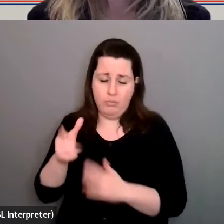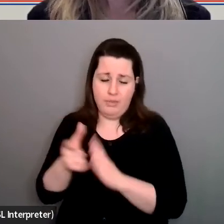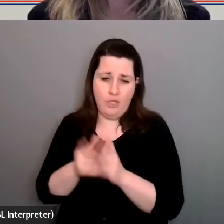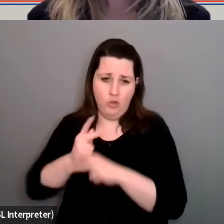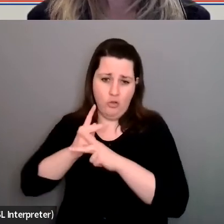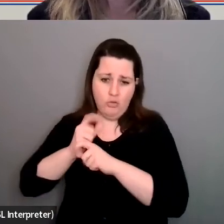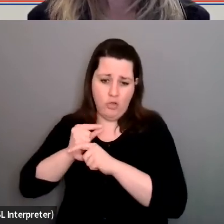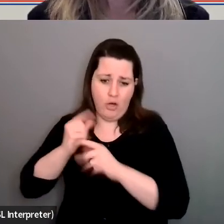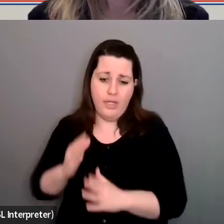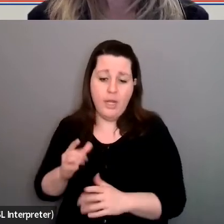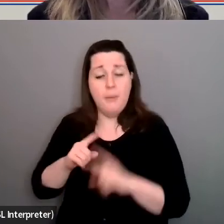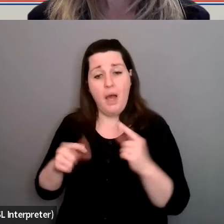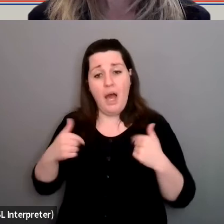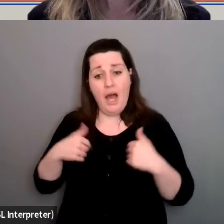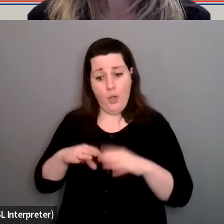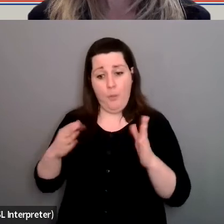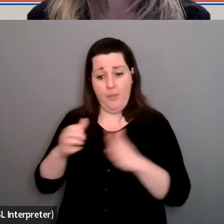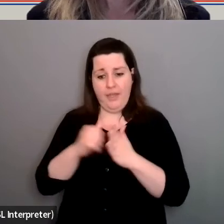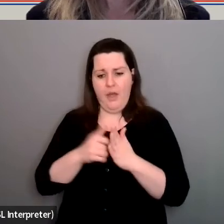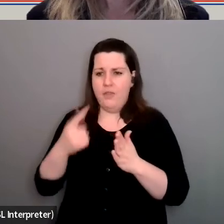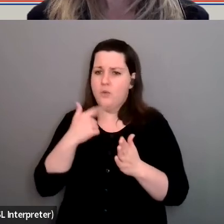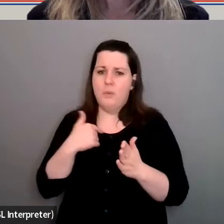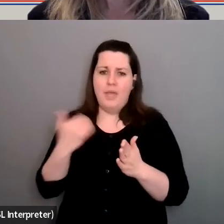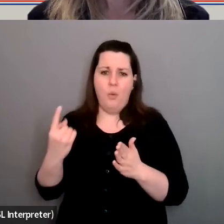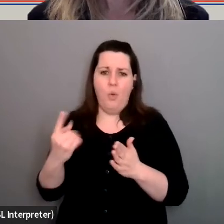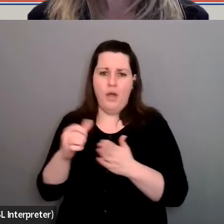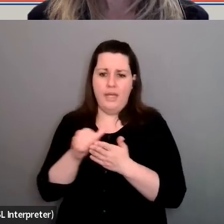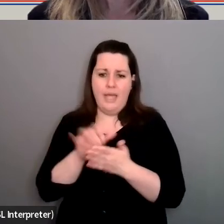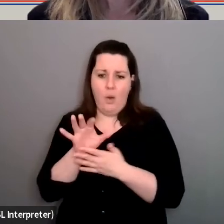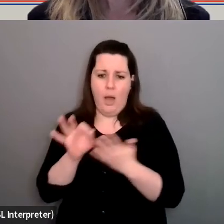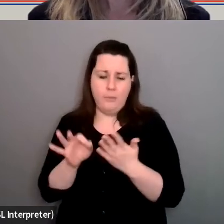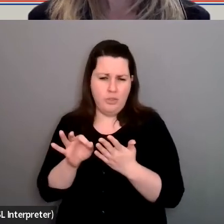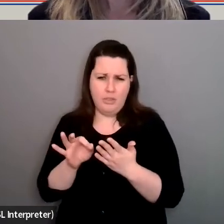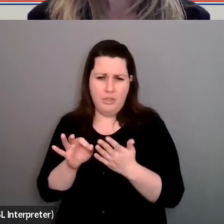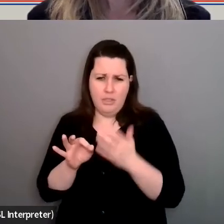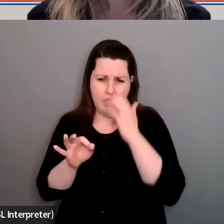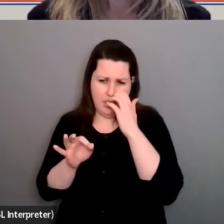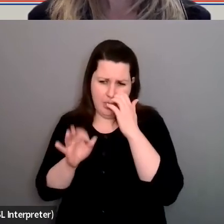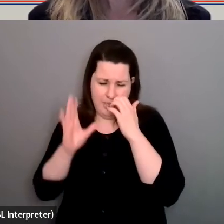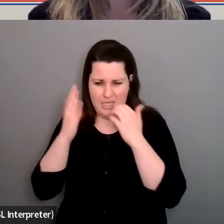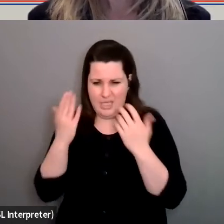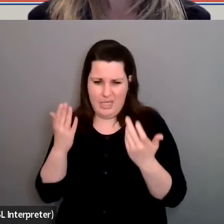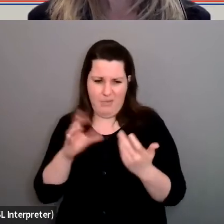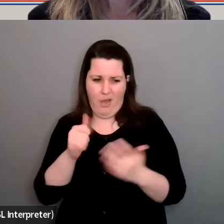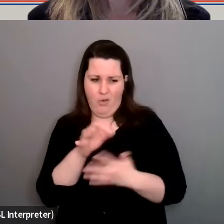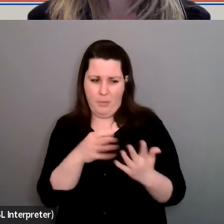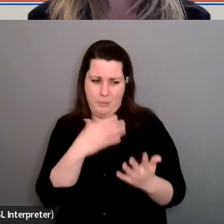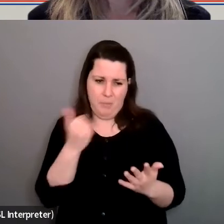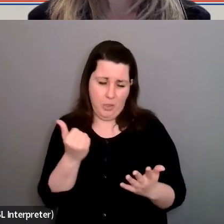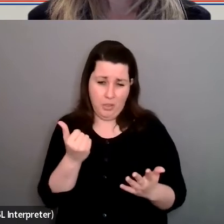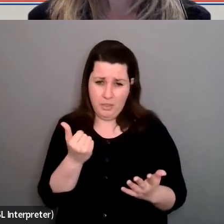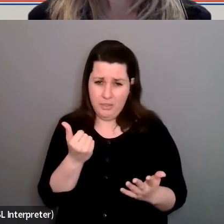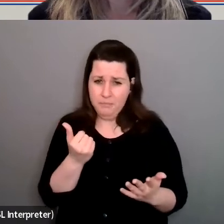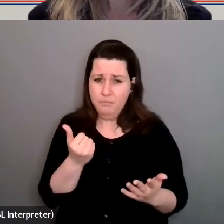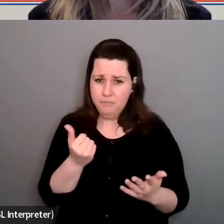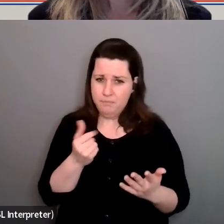was the one who opened the account, I was told we only had one account option, which didn't seem as attractive as some of the other options. Who could I visit with